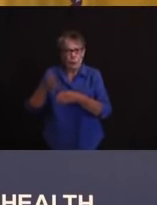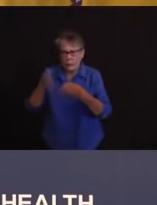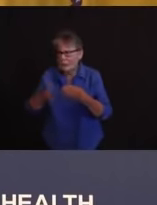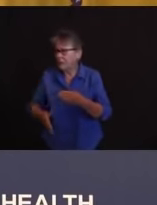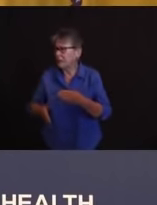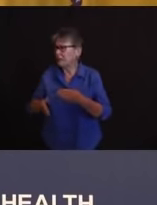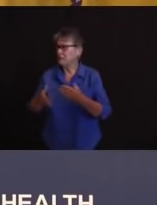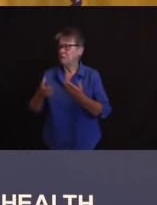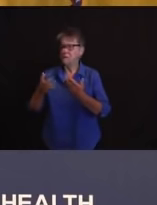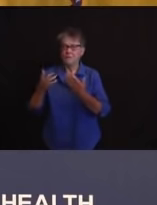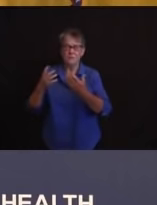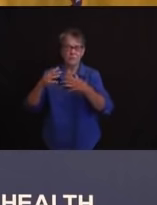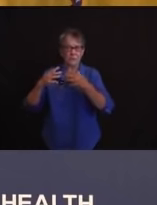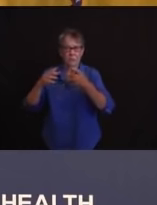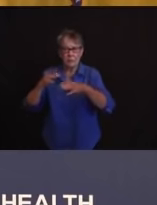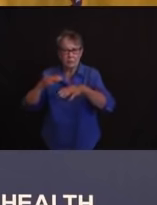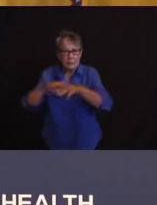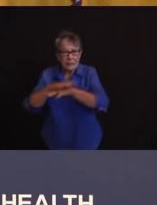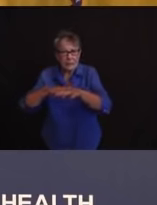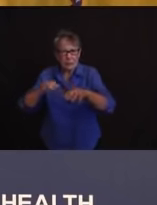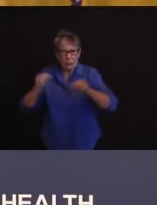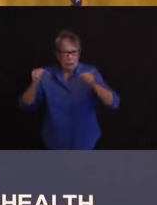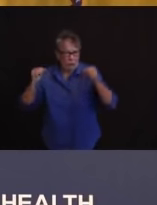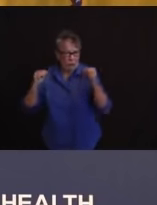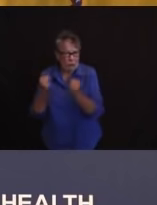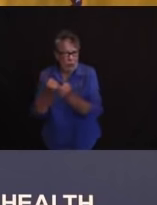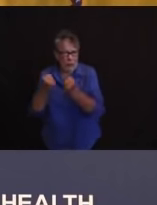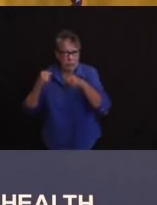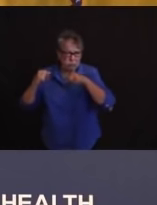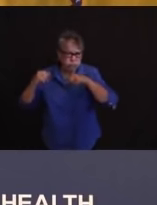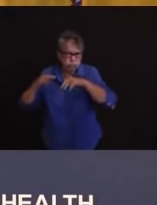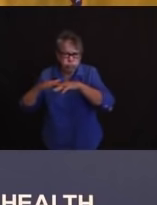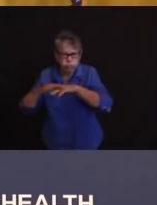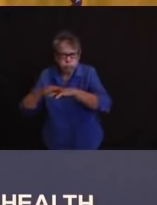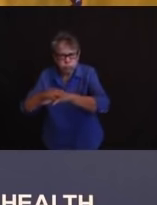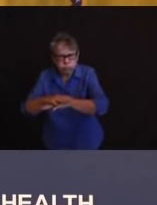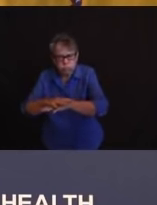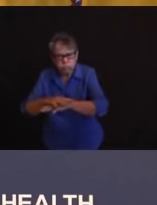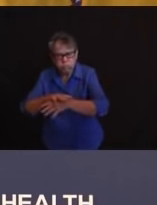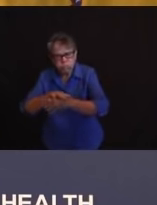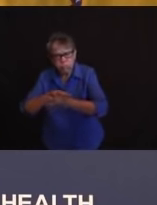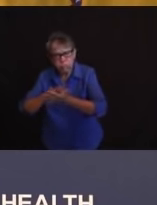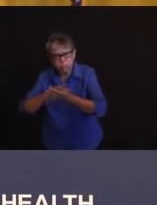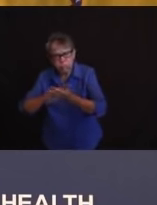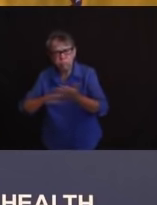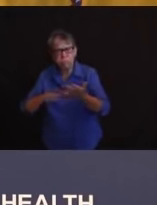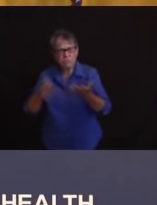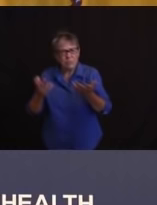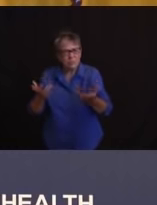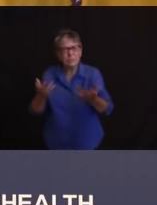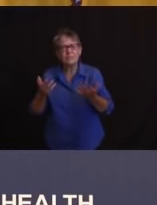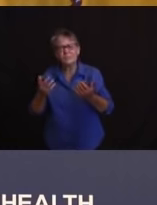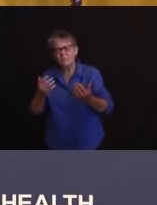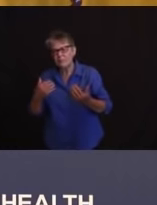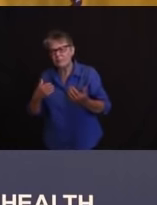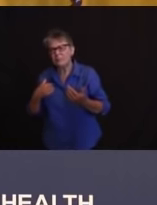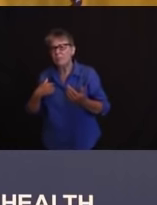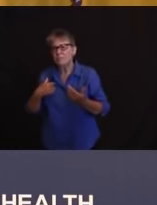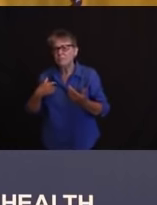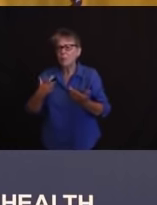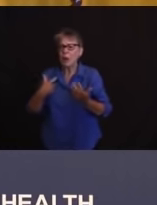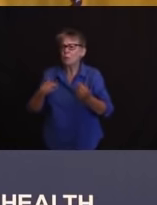I think, largely really good working relationship with the counties, the shore counties, and the